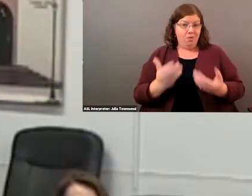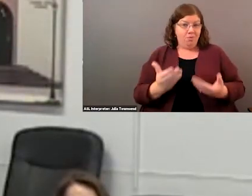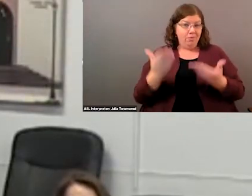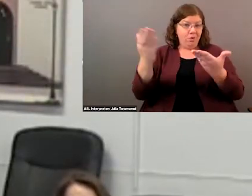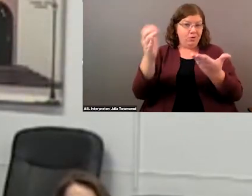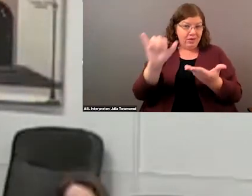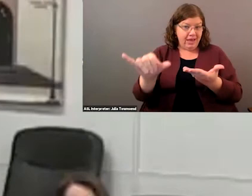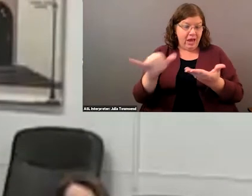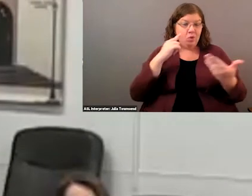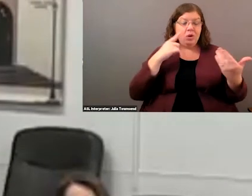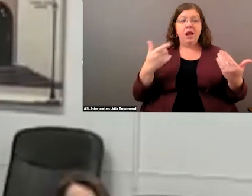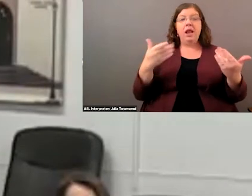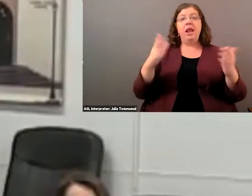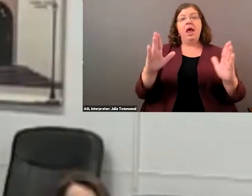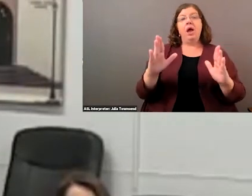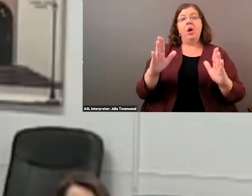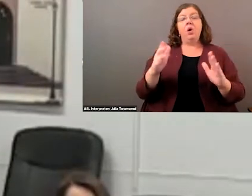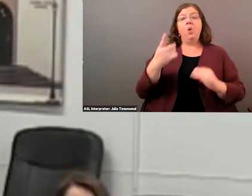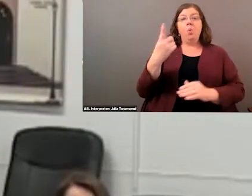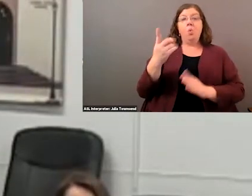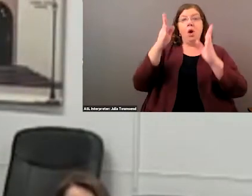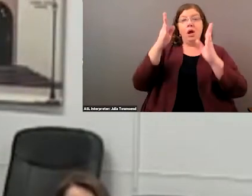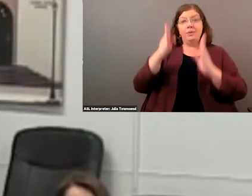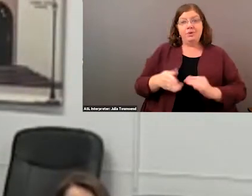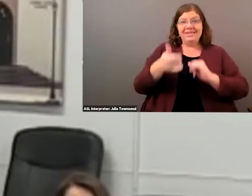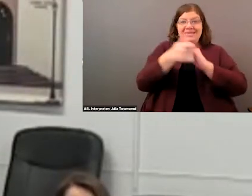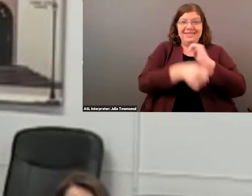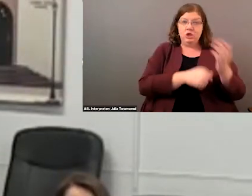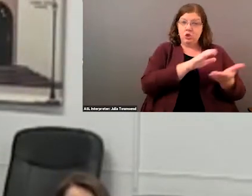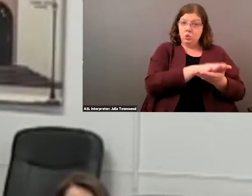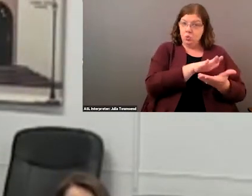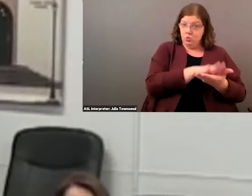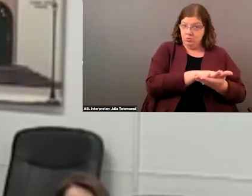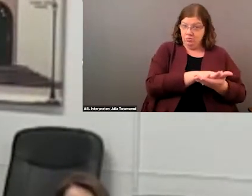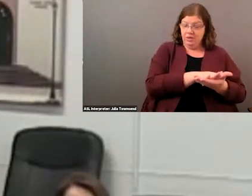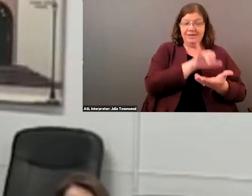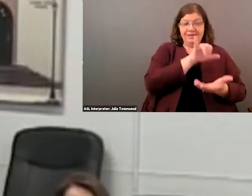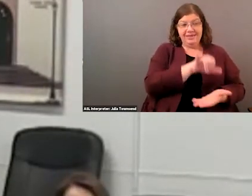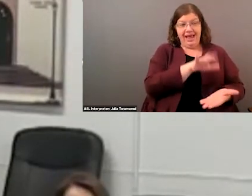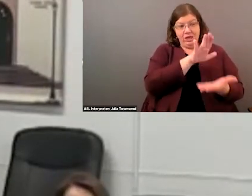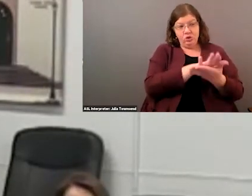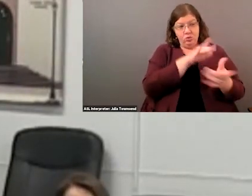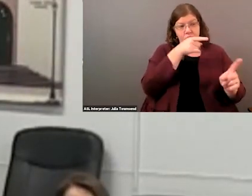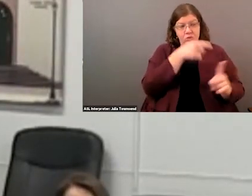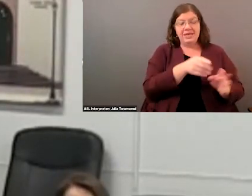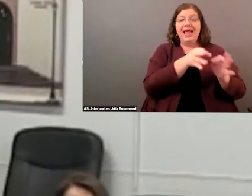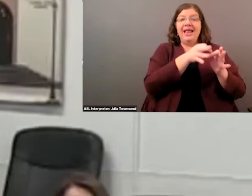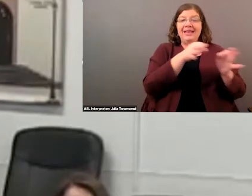site's language and literacy coach. And with that, I will turn it over to you for questions.